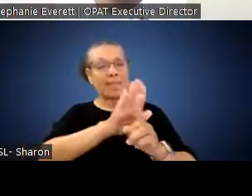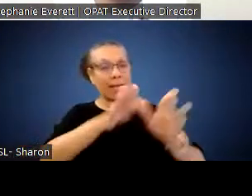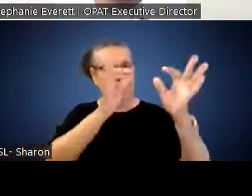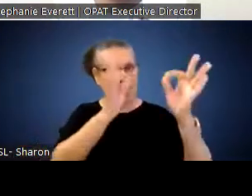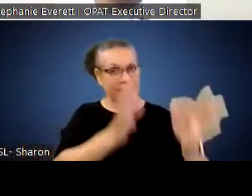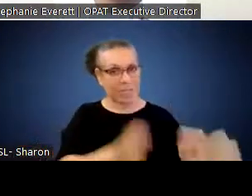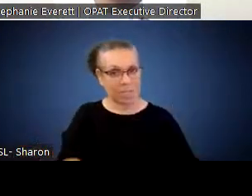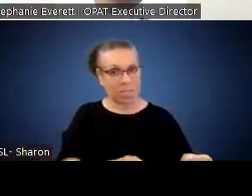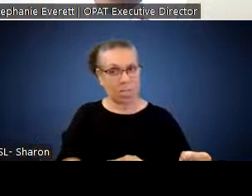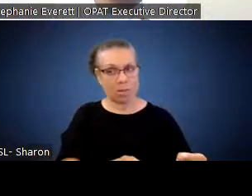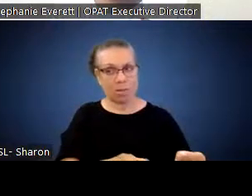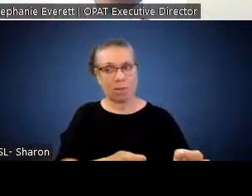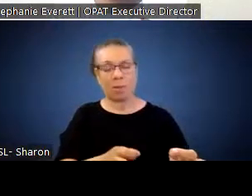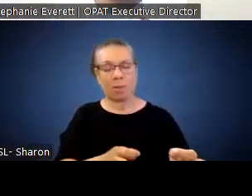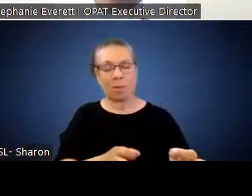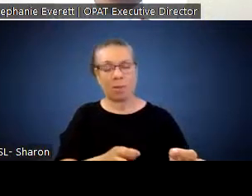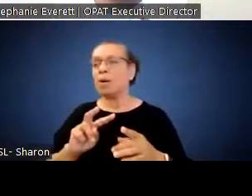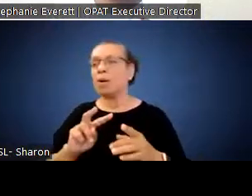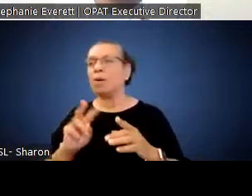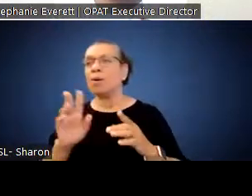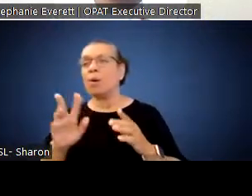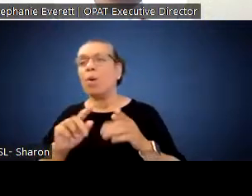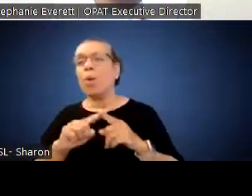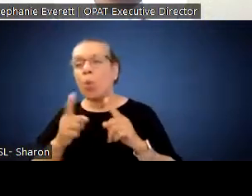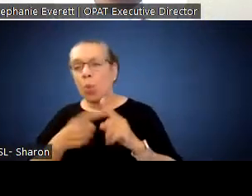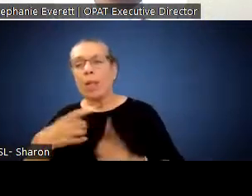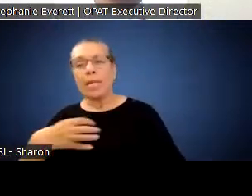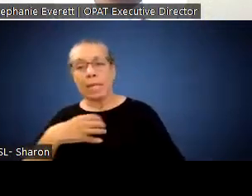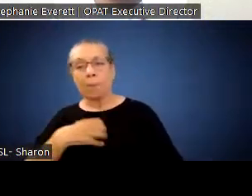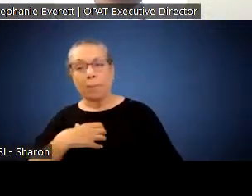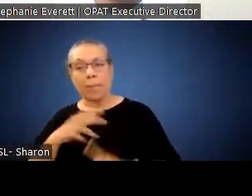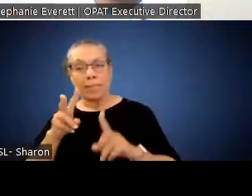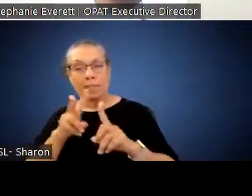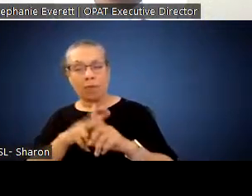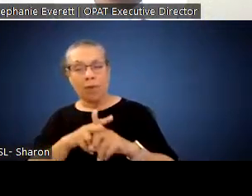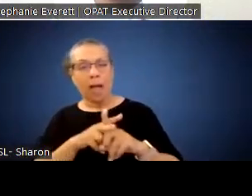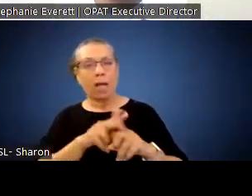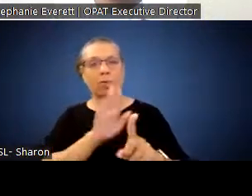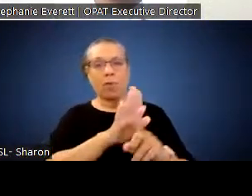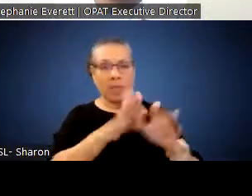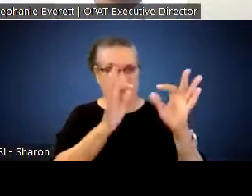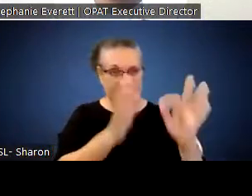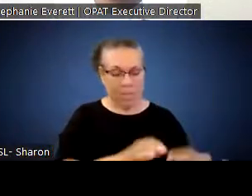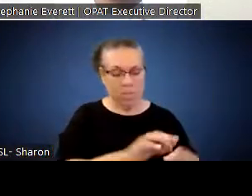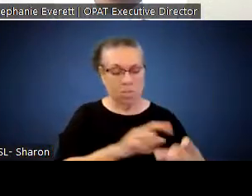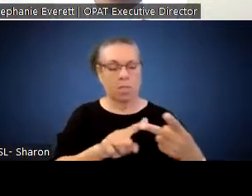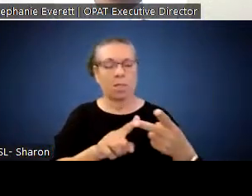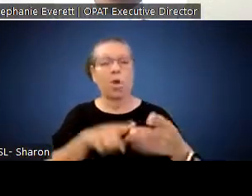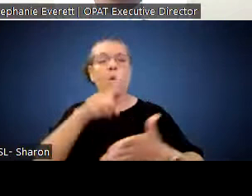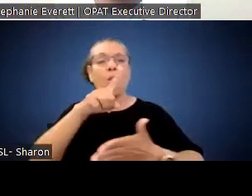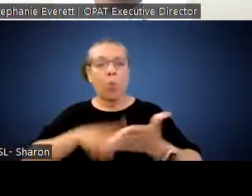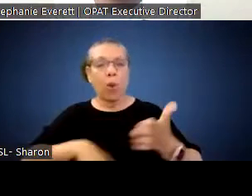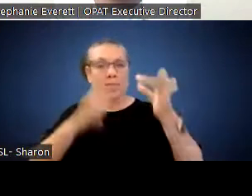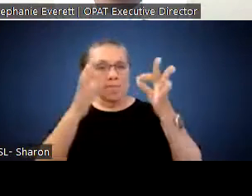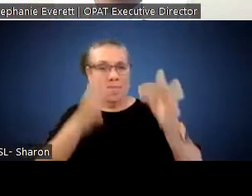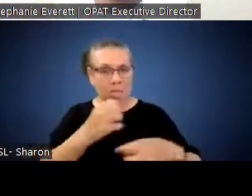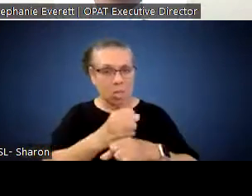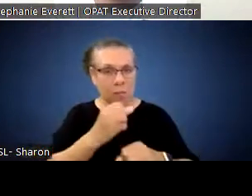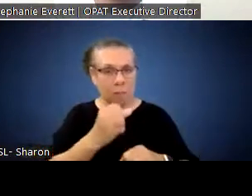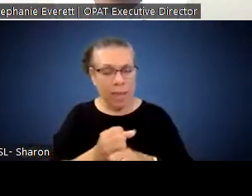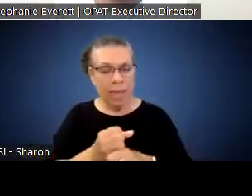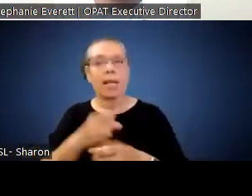they when they have a complaint, how the decision is made, what decision is made, and